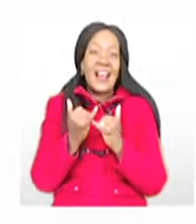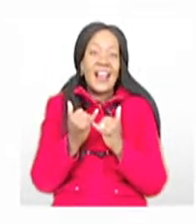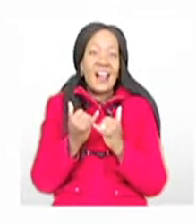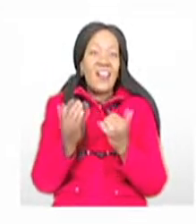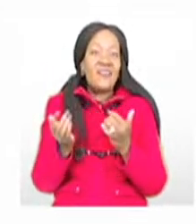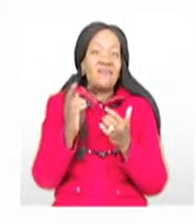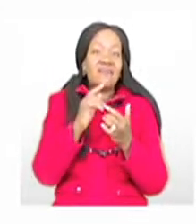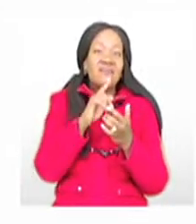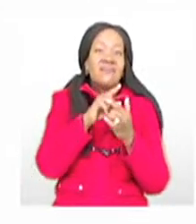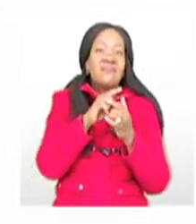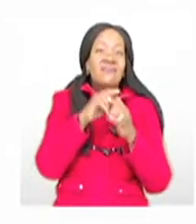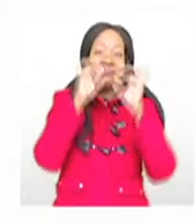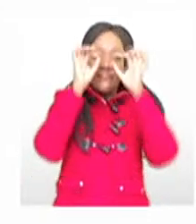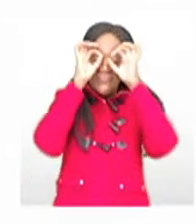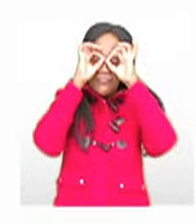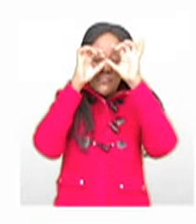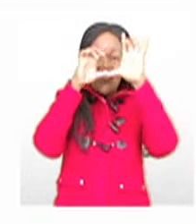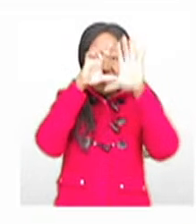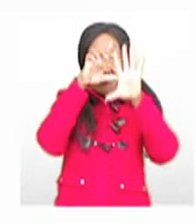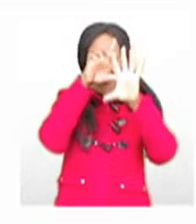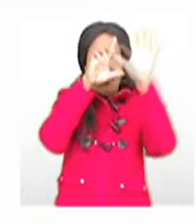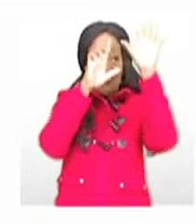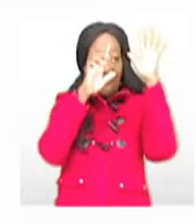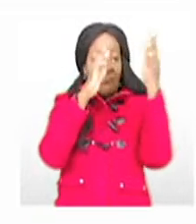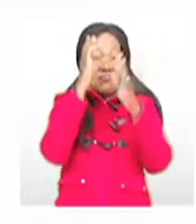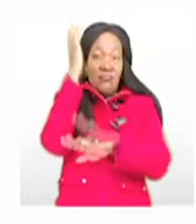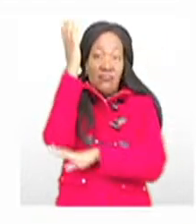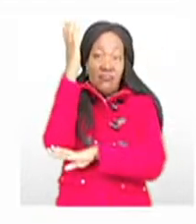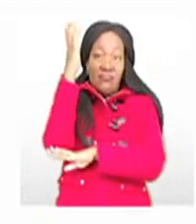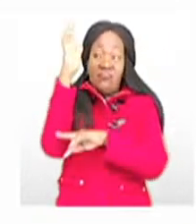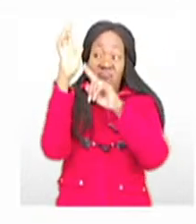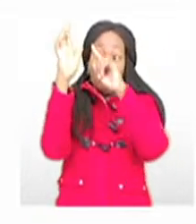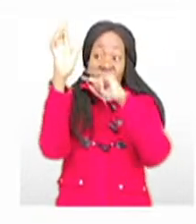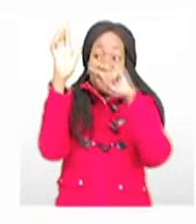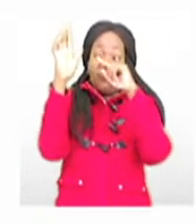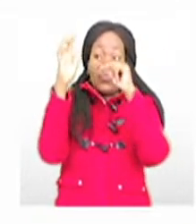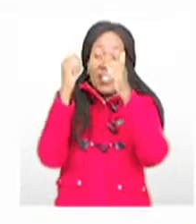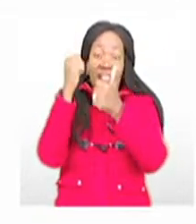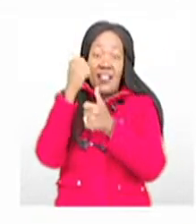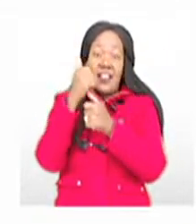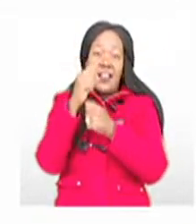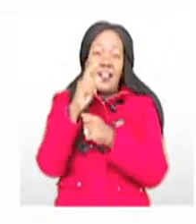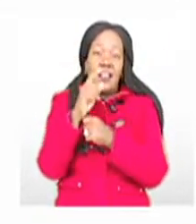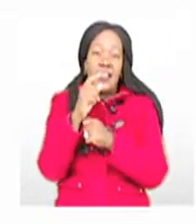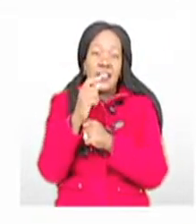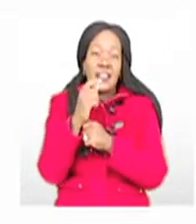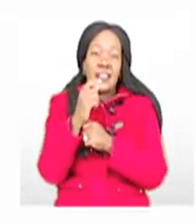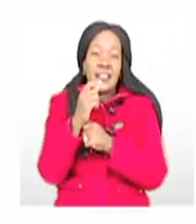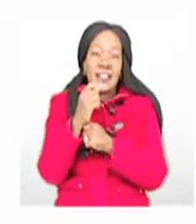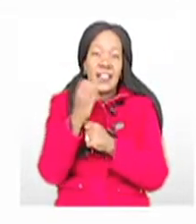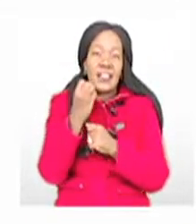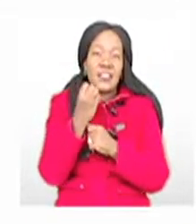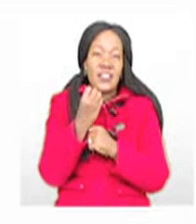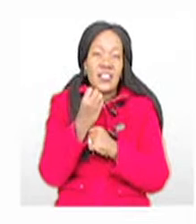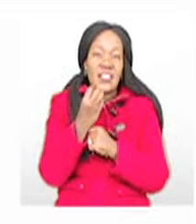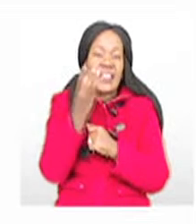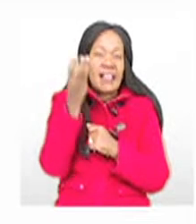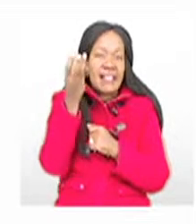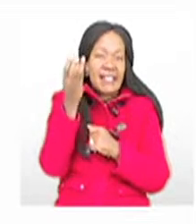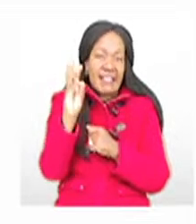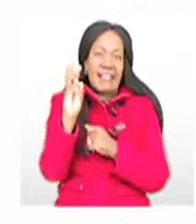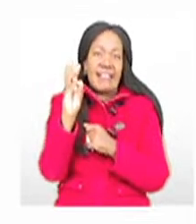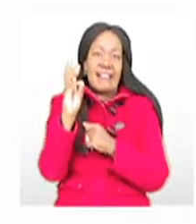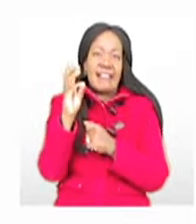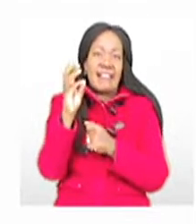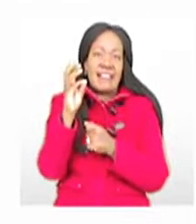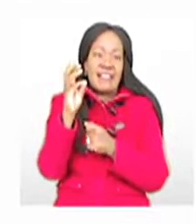go back to the branch where the birds are seated. Can you count 6 birds